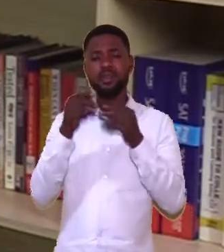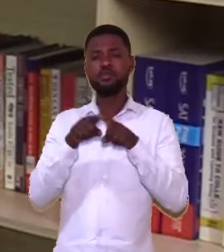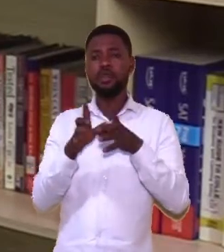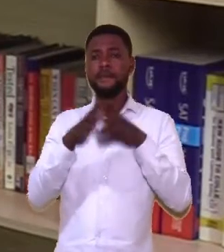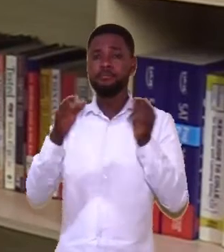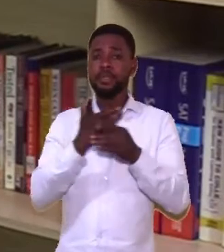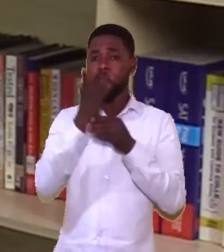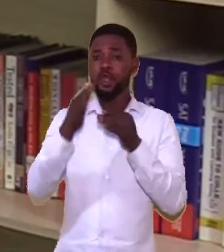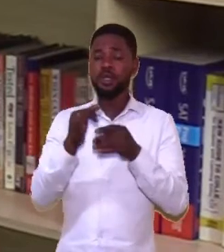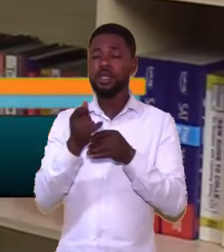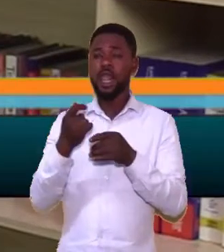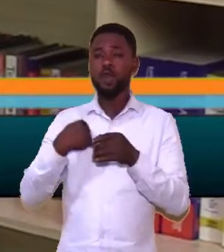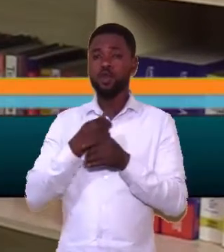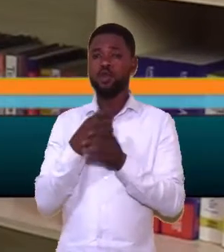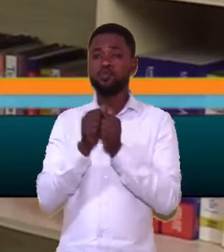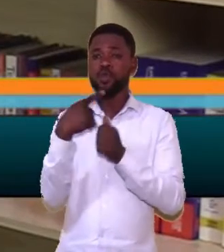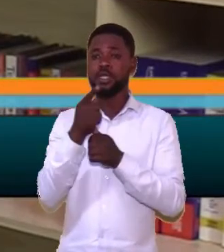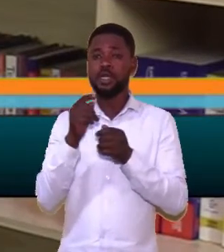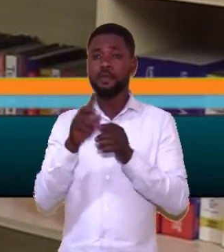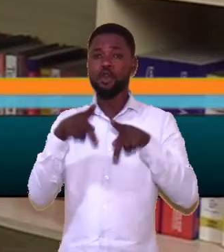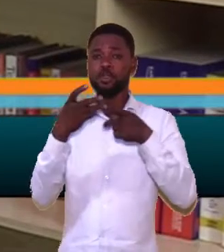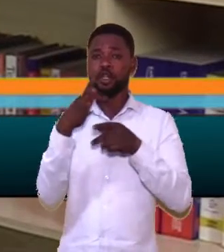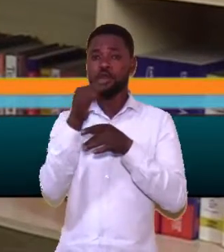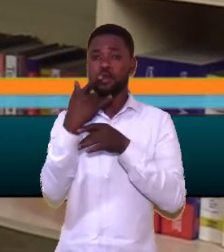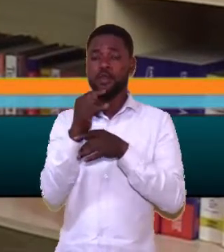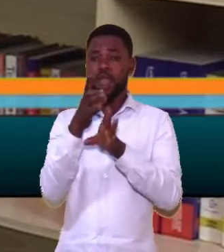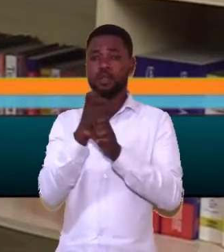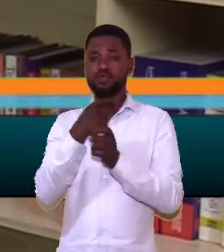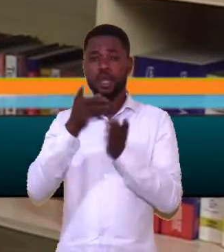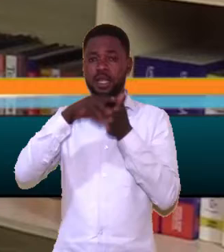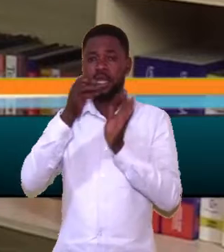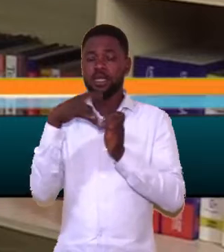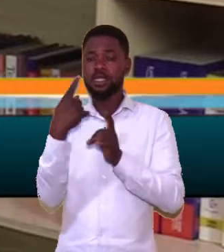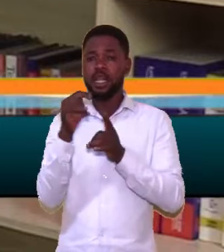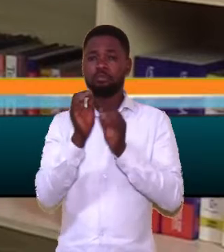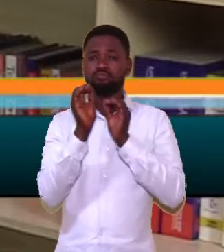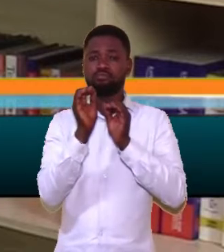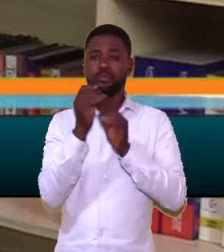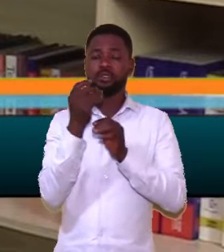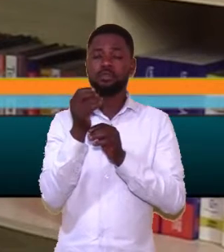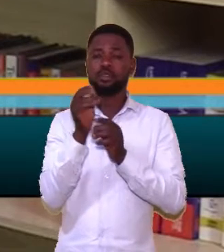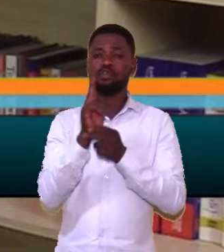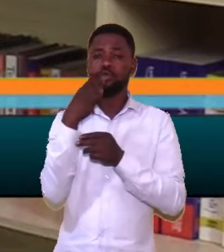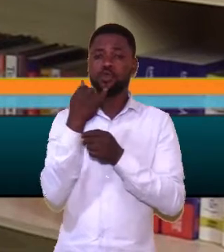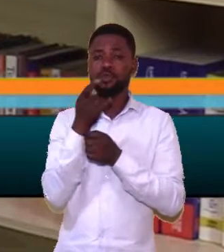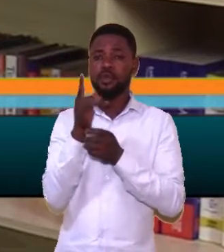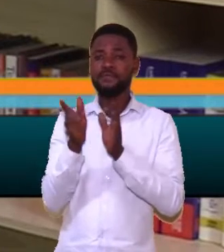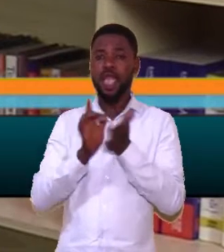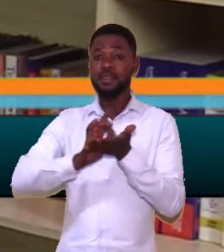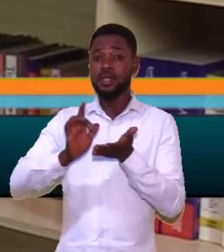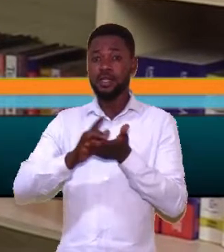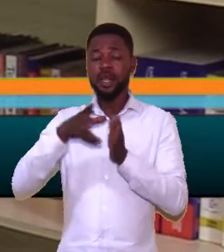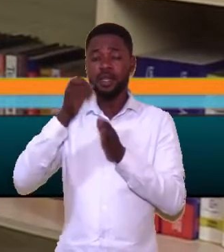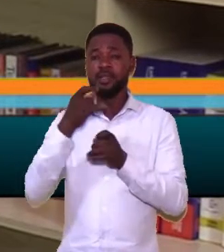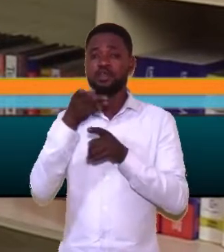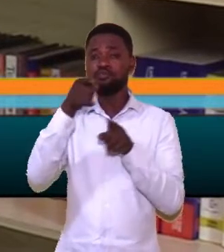much. So absolutely, with the promotion of inquiry-based learning and the use of digital labs to teach, there's so many benefits